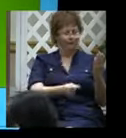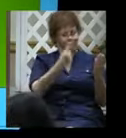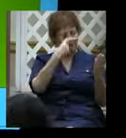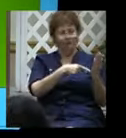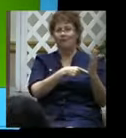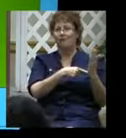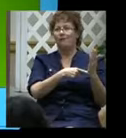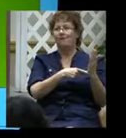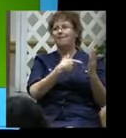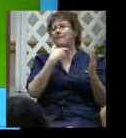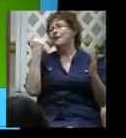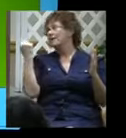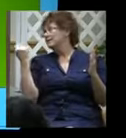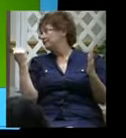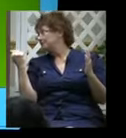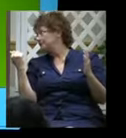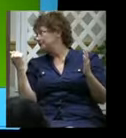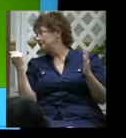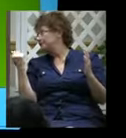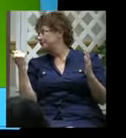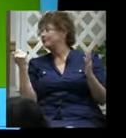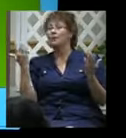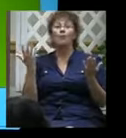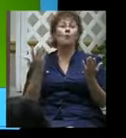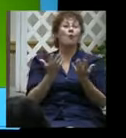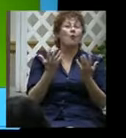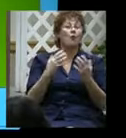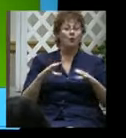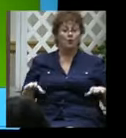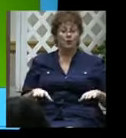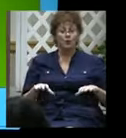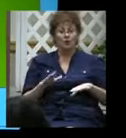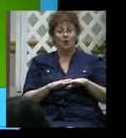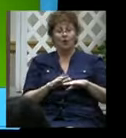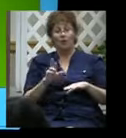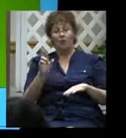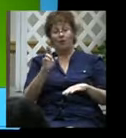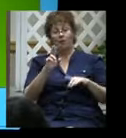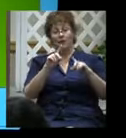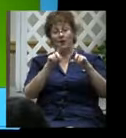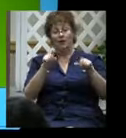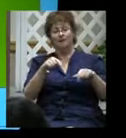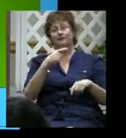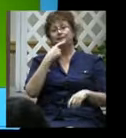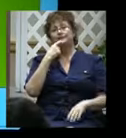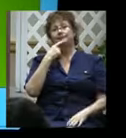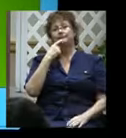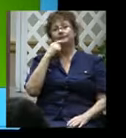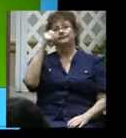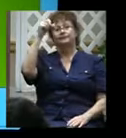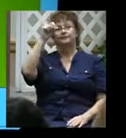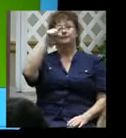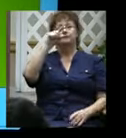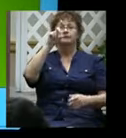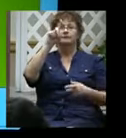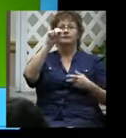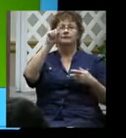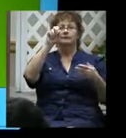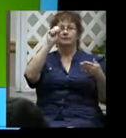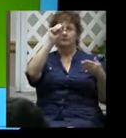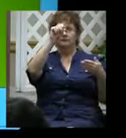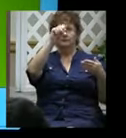document. So what the transition that has taken place from the document from the left to the right is that instead of having a form field that will drop in a specific date depending